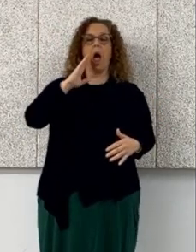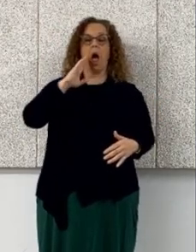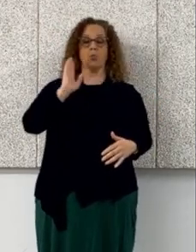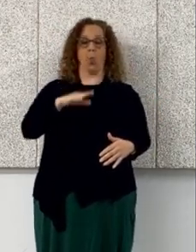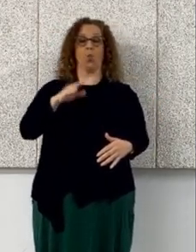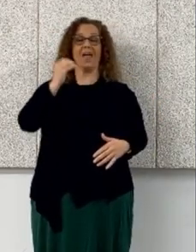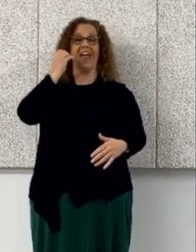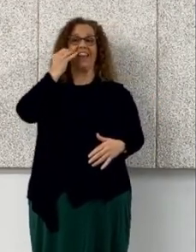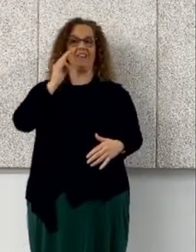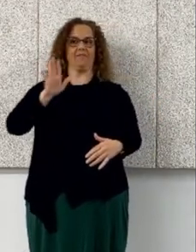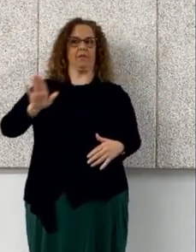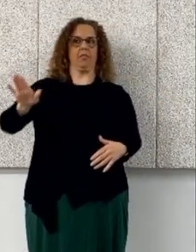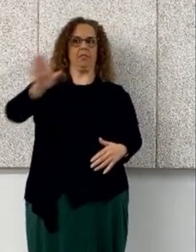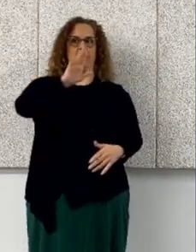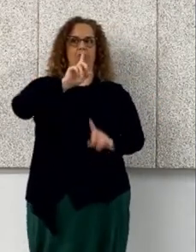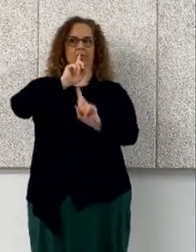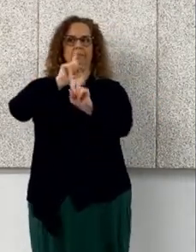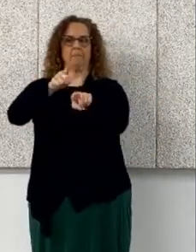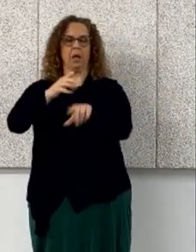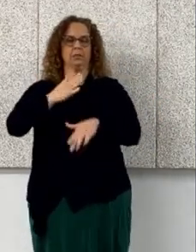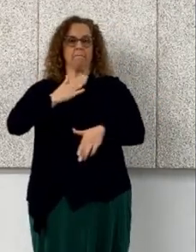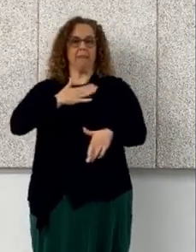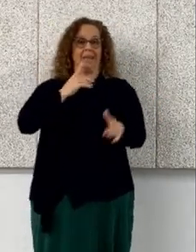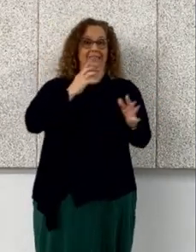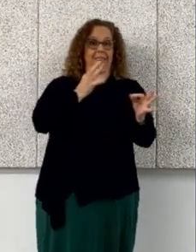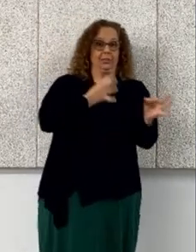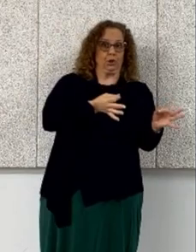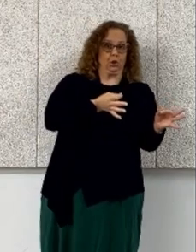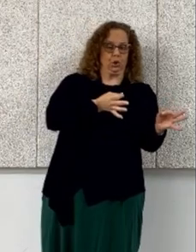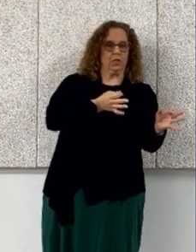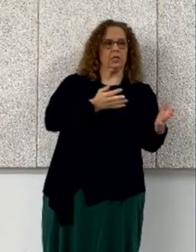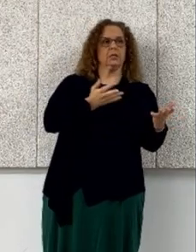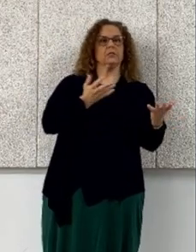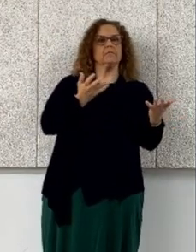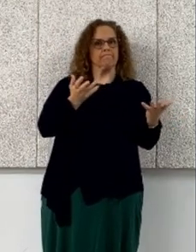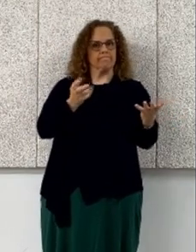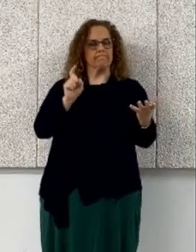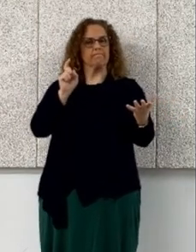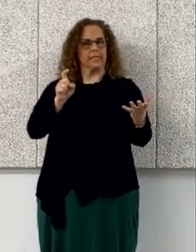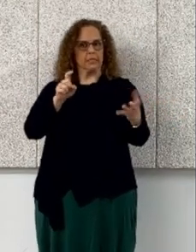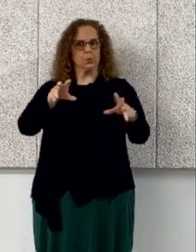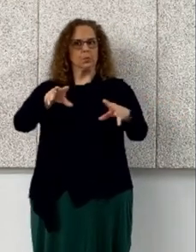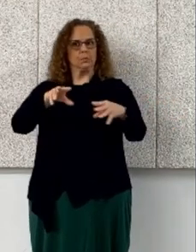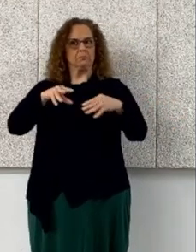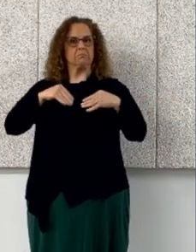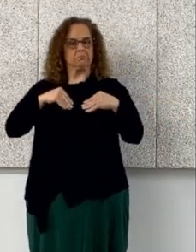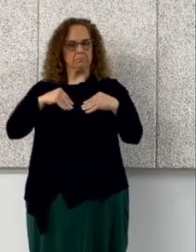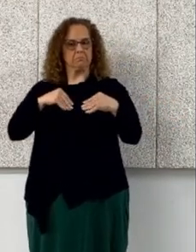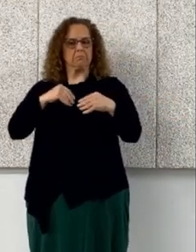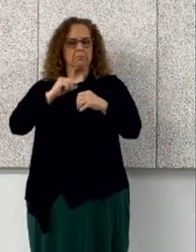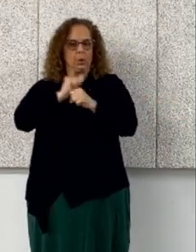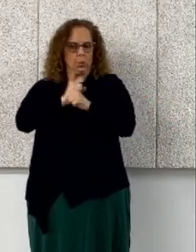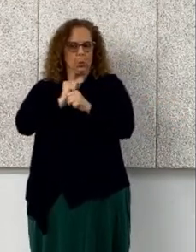back or be the consequence of that decision is for me mm-hmm. to hold and work